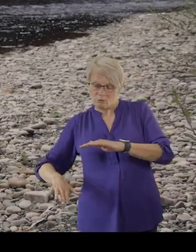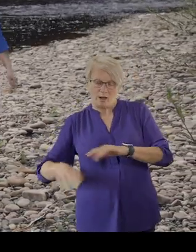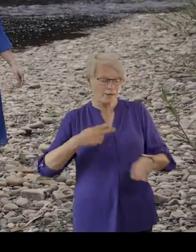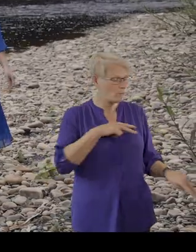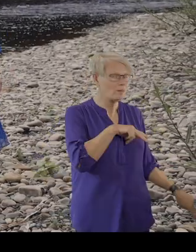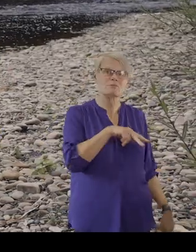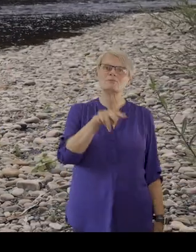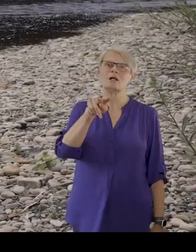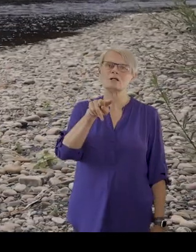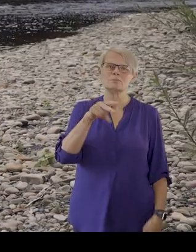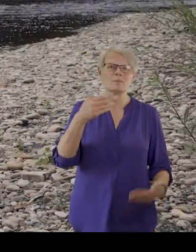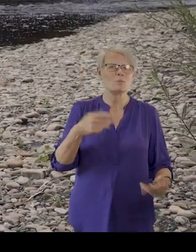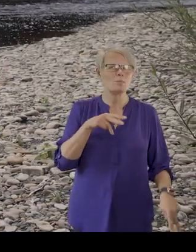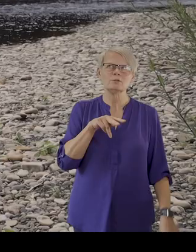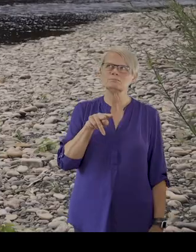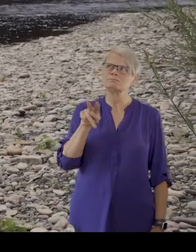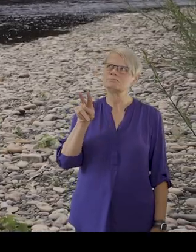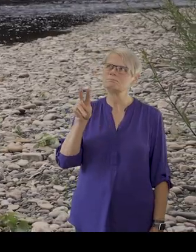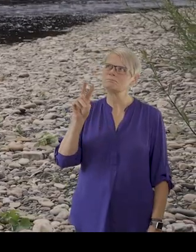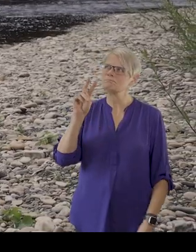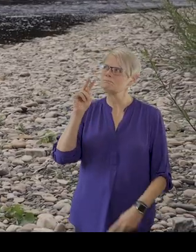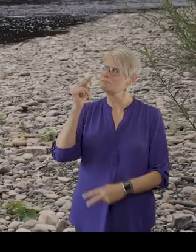now, I stare off into my past.